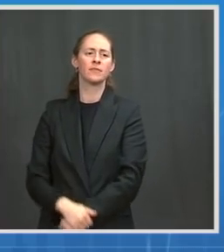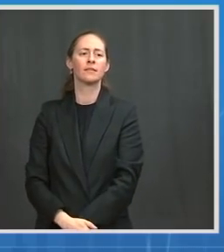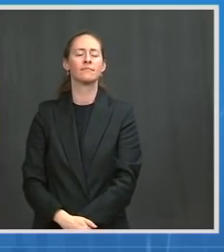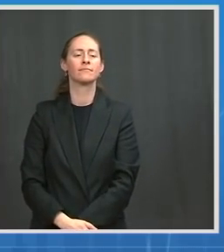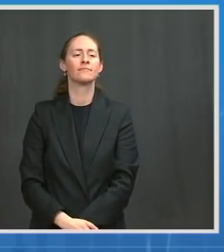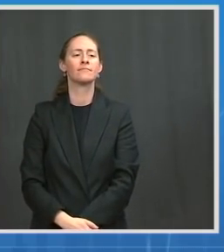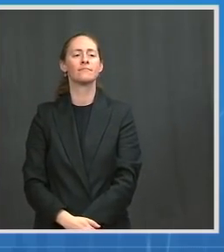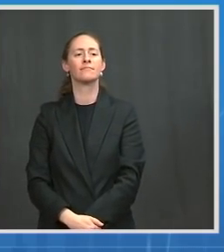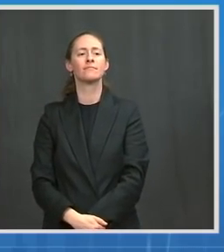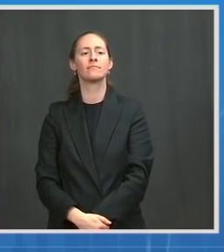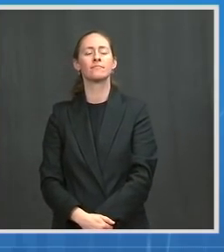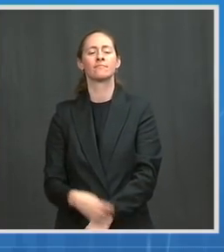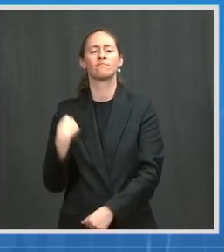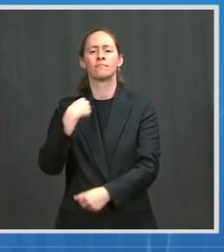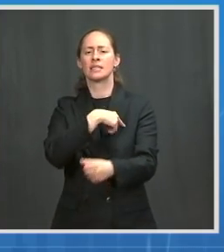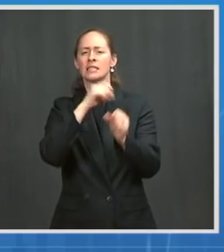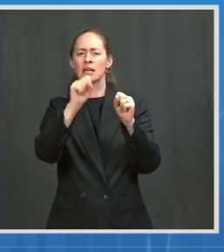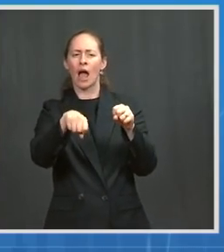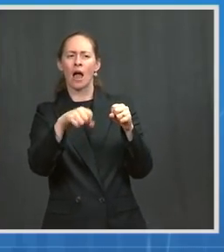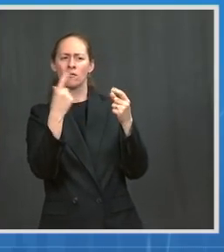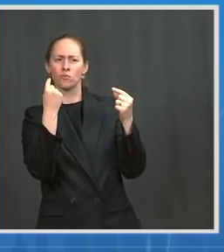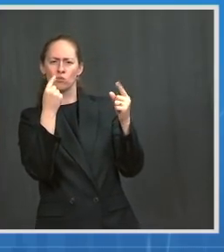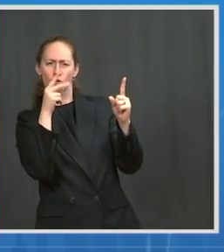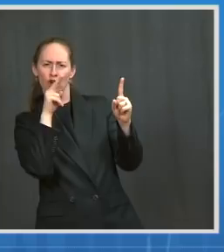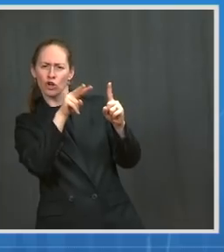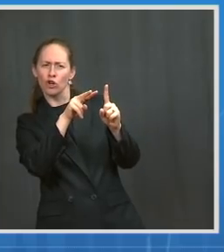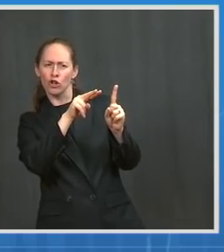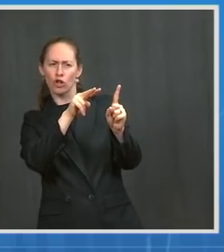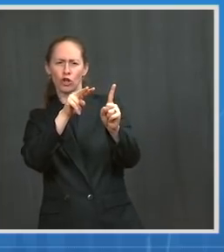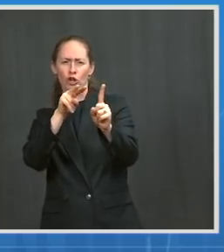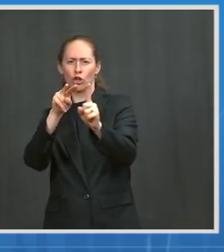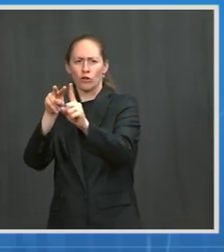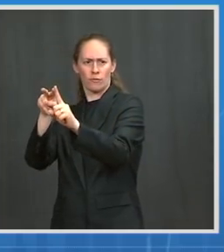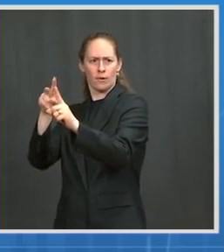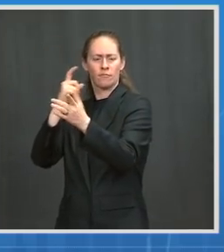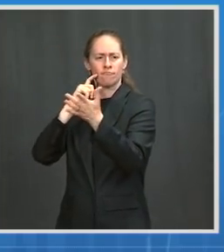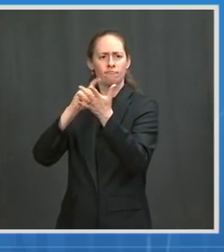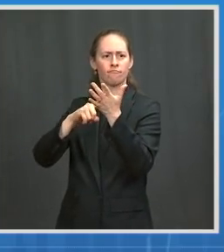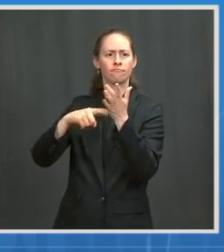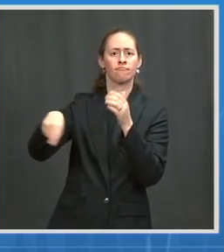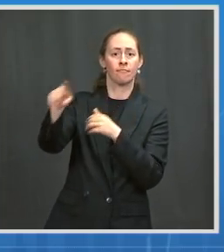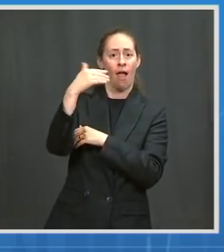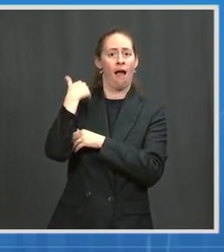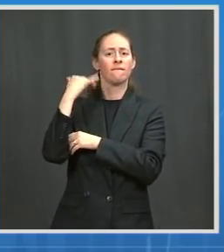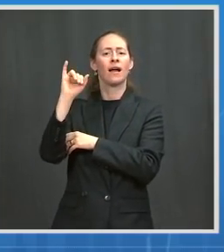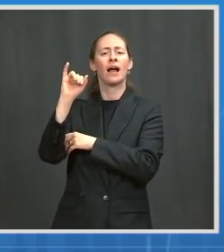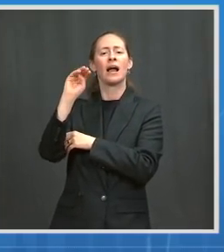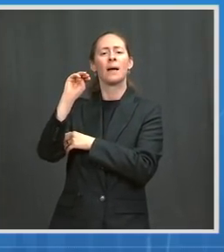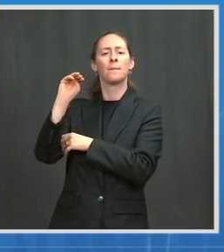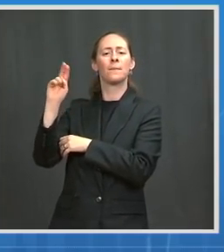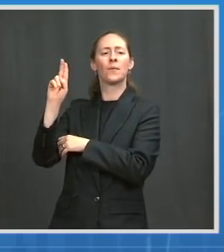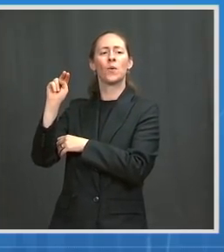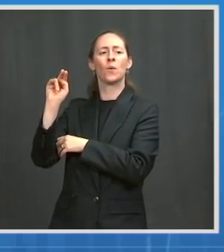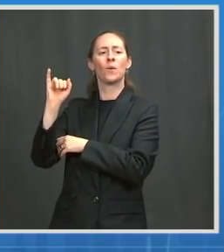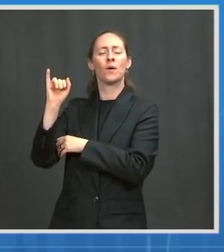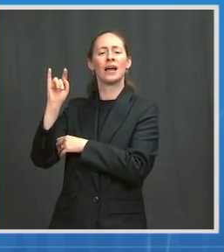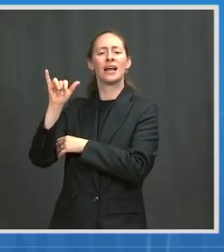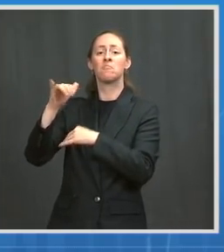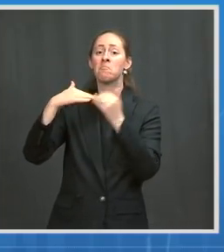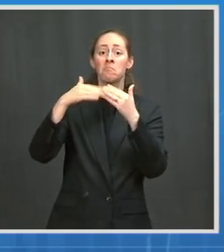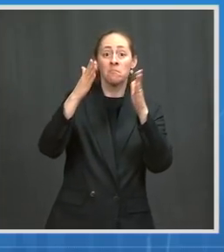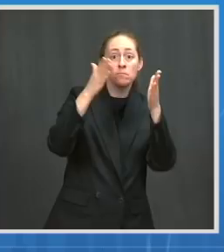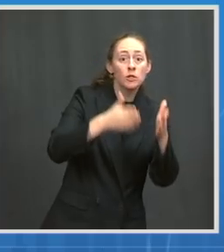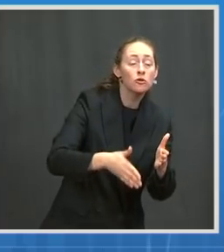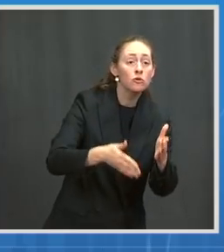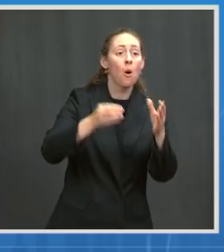by looking at the correlates of immunity and making sure that an individual or cohort of individual